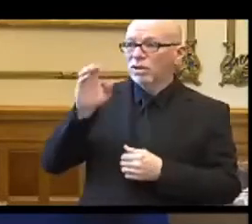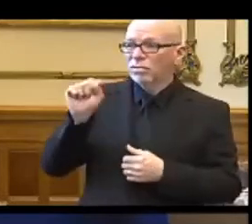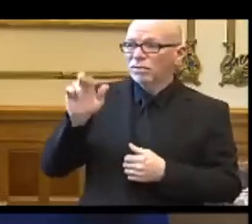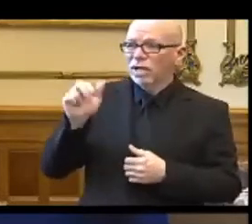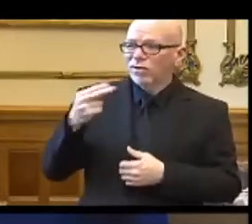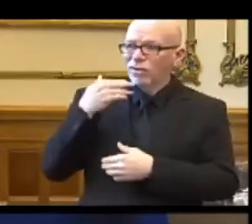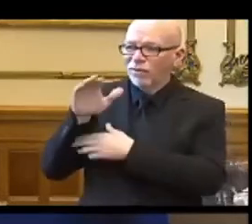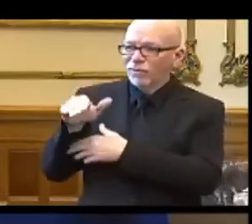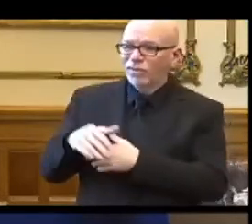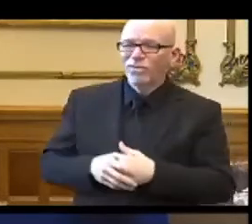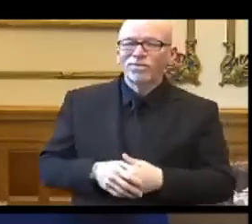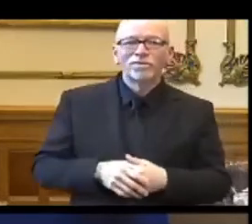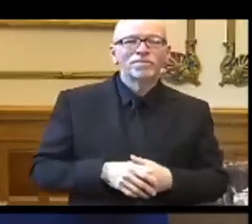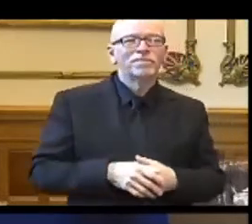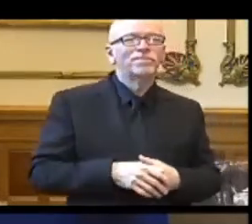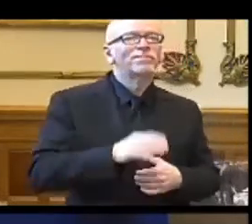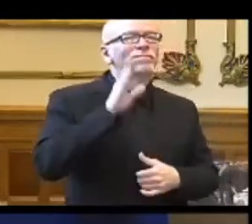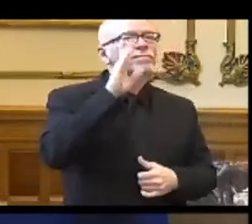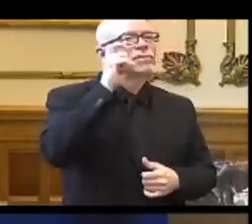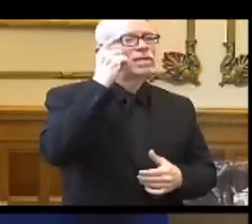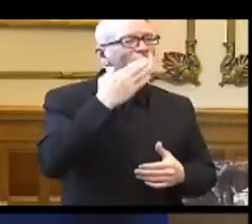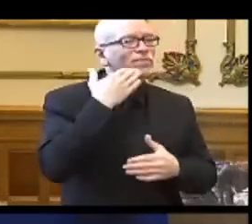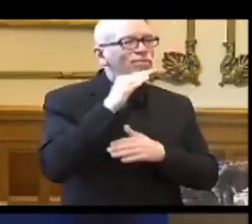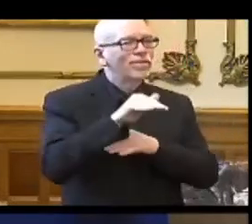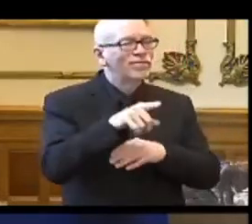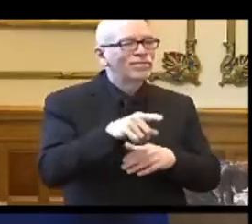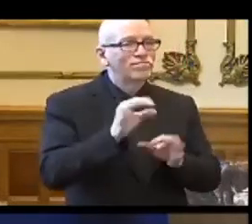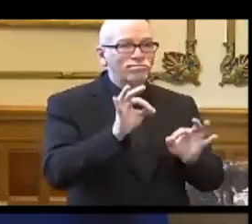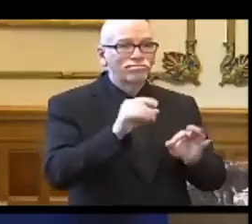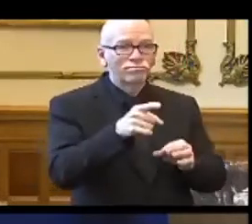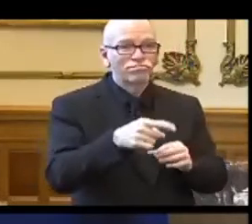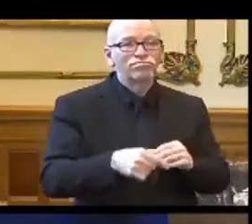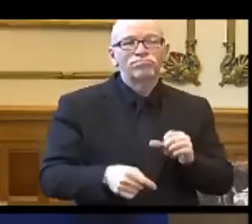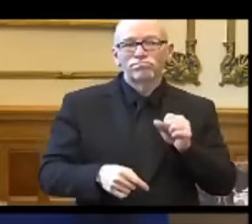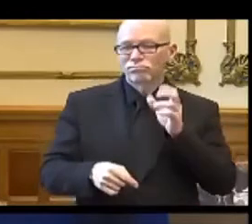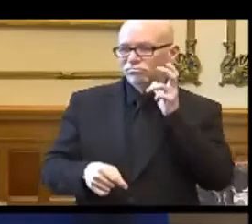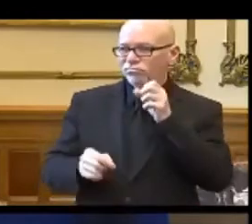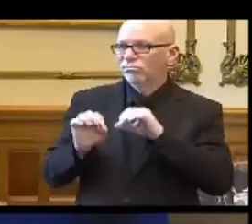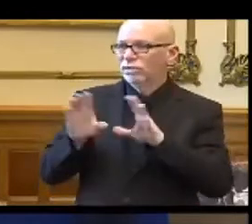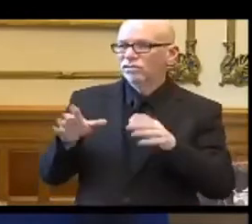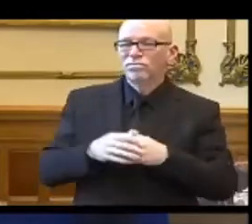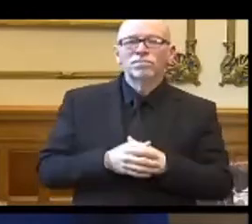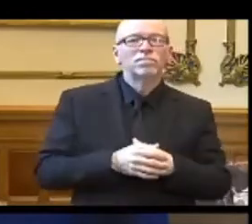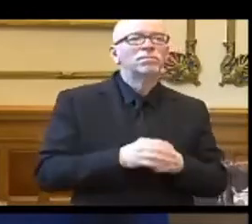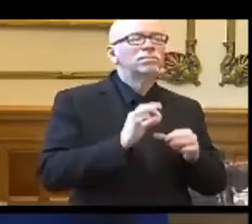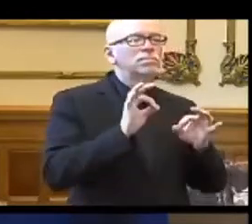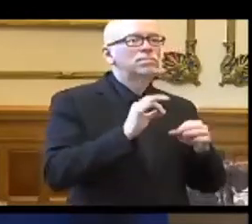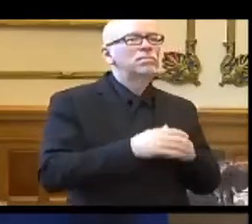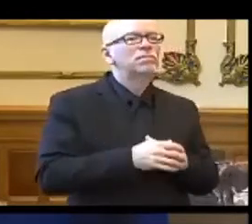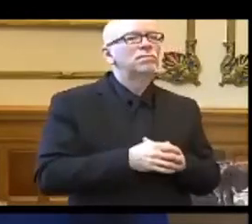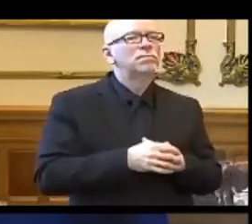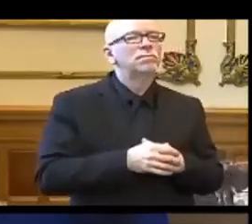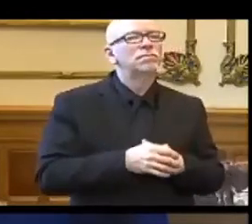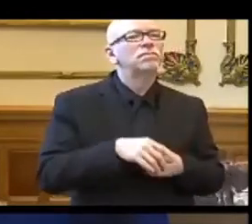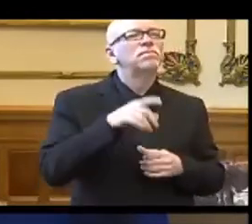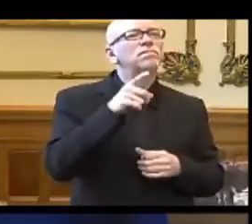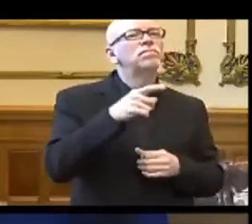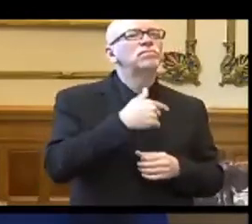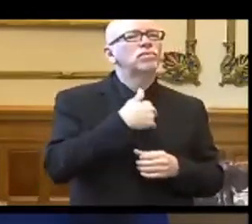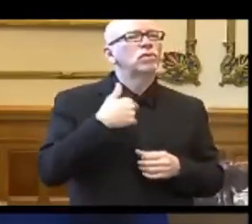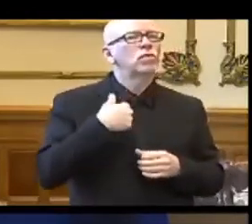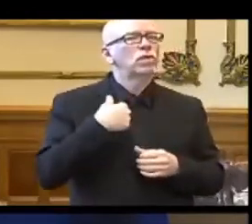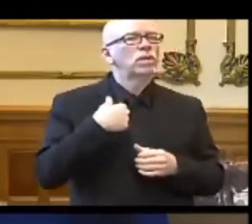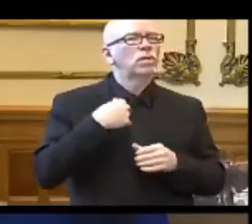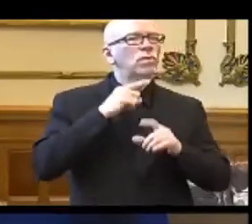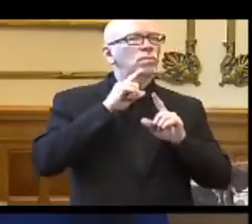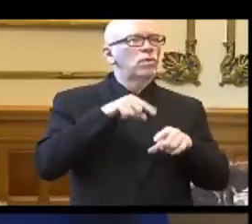Good afternoon. Hi, good afternoon. You hear me okay? Yes, loud and clear. Great. So we are reporting